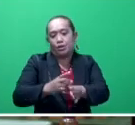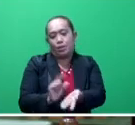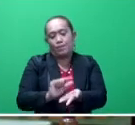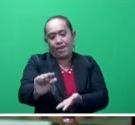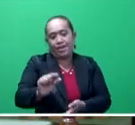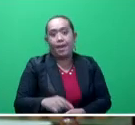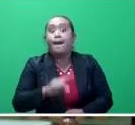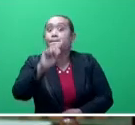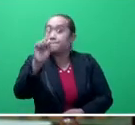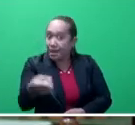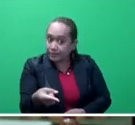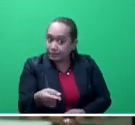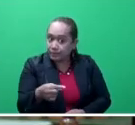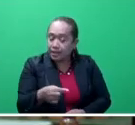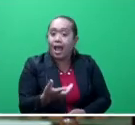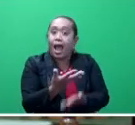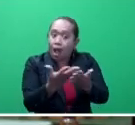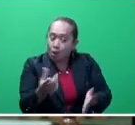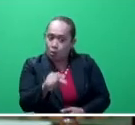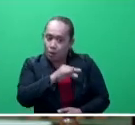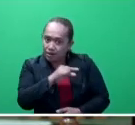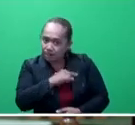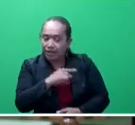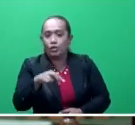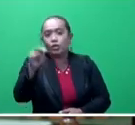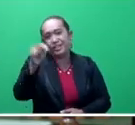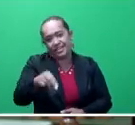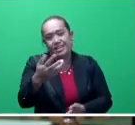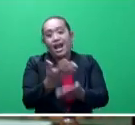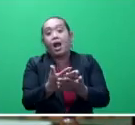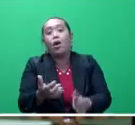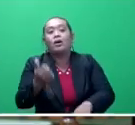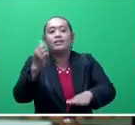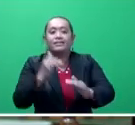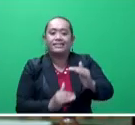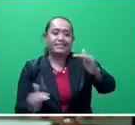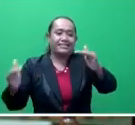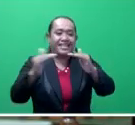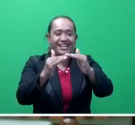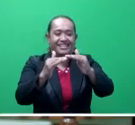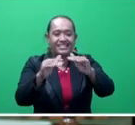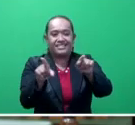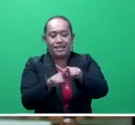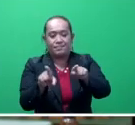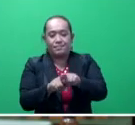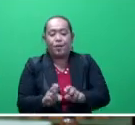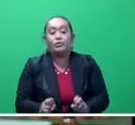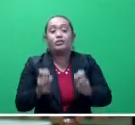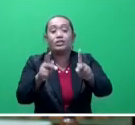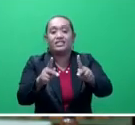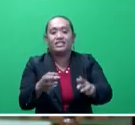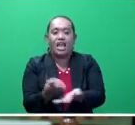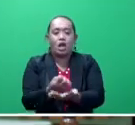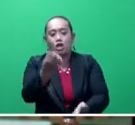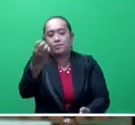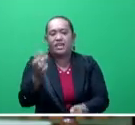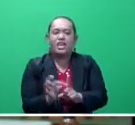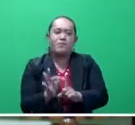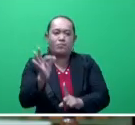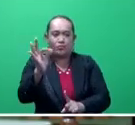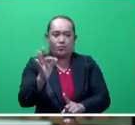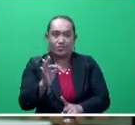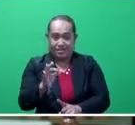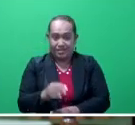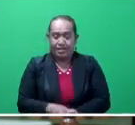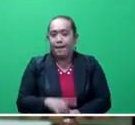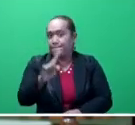the company or the boat needs to be in accordance with low carbon standards. We want there to be more opportunity in our blue economy, but that does not come at the